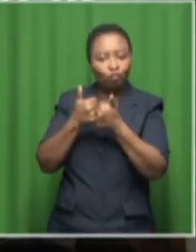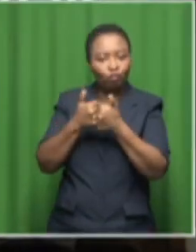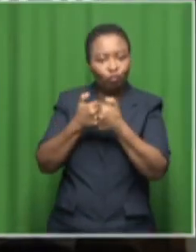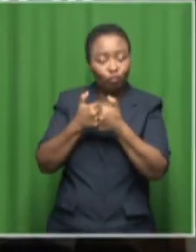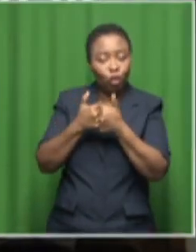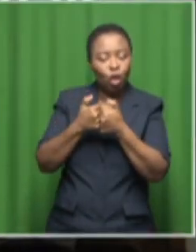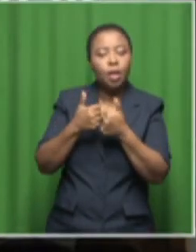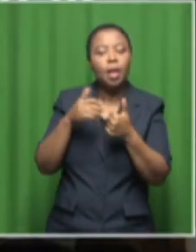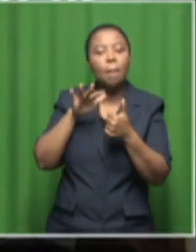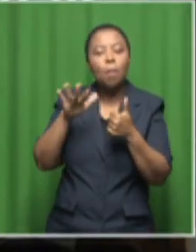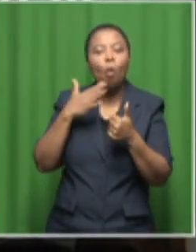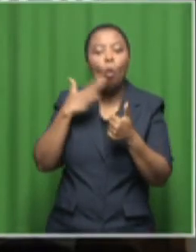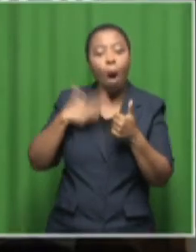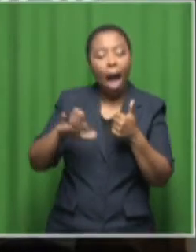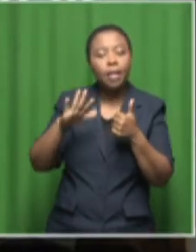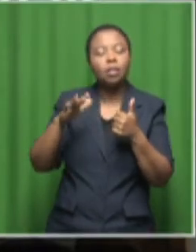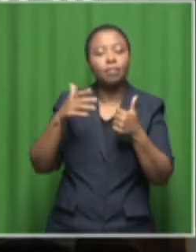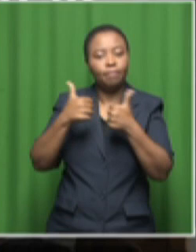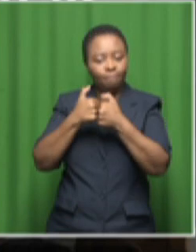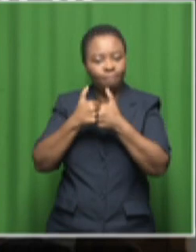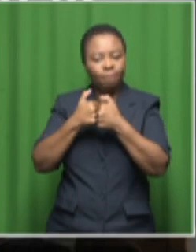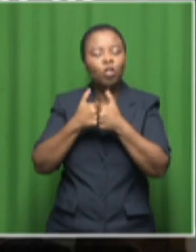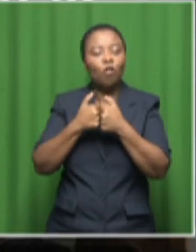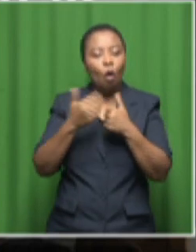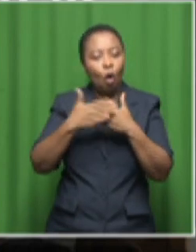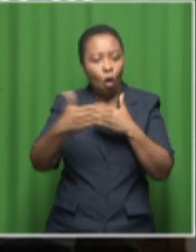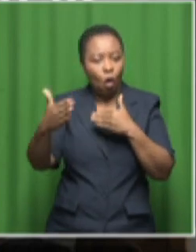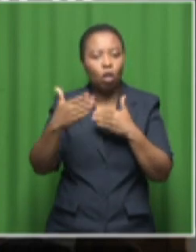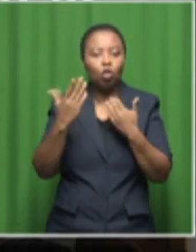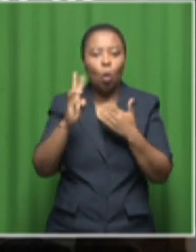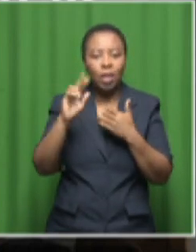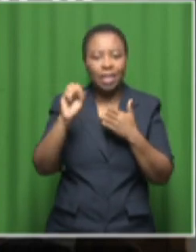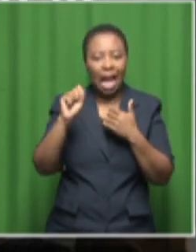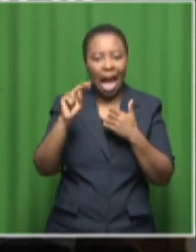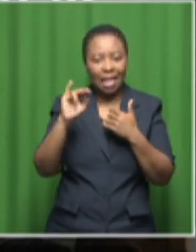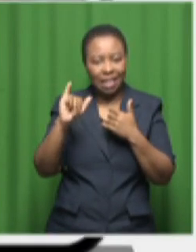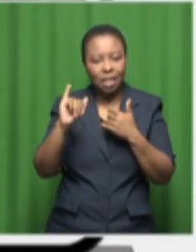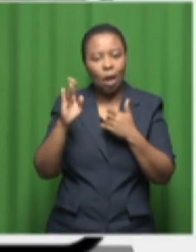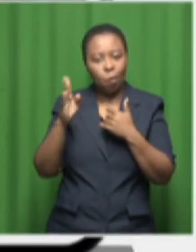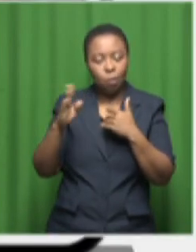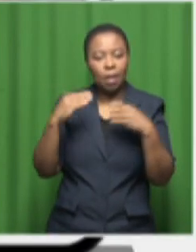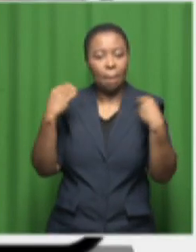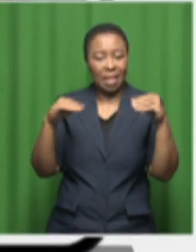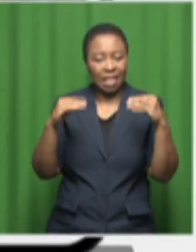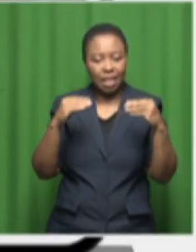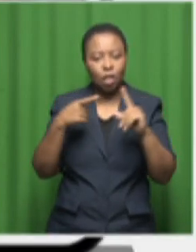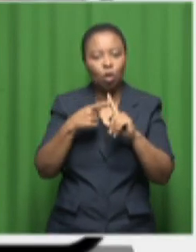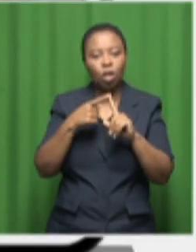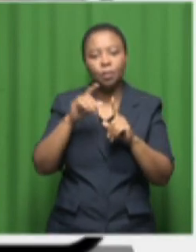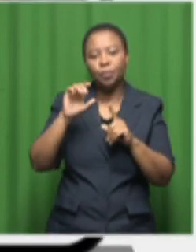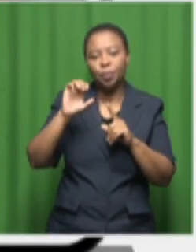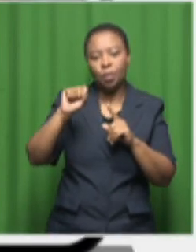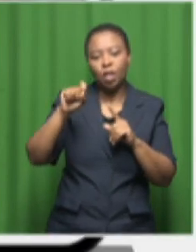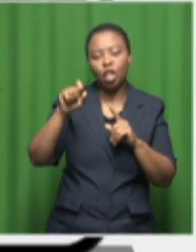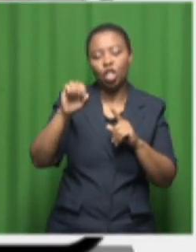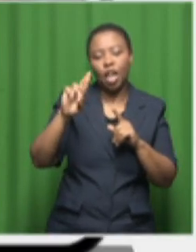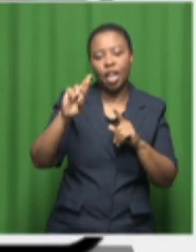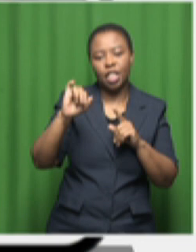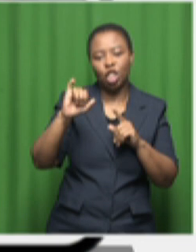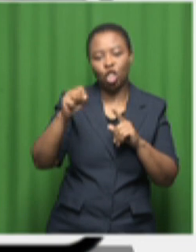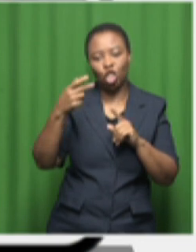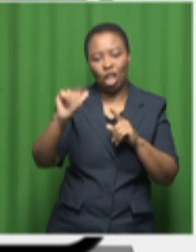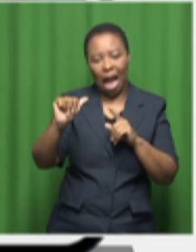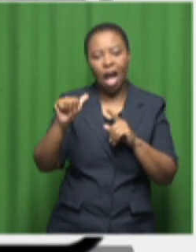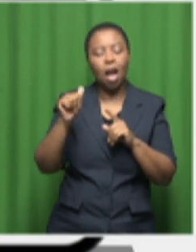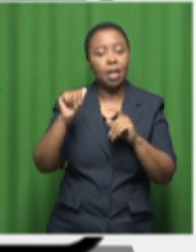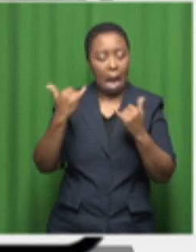partners. Founded by software developer Wisani Shilumani and serial startup entrepreneur Serisha Barrat, the app is already making waves,